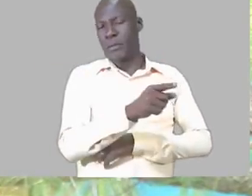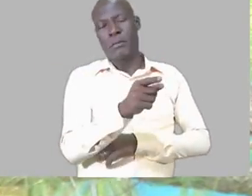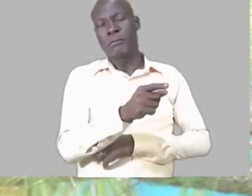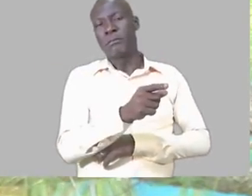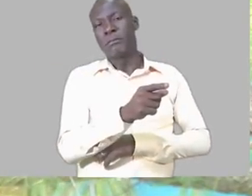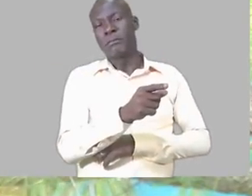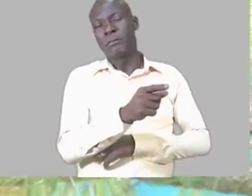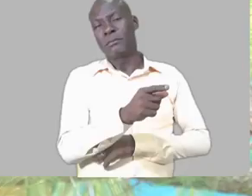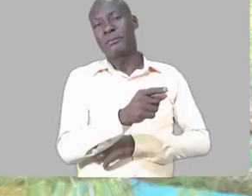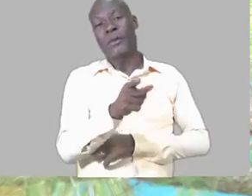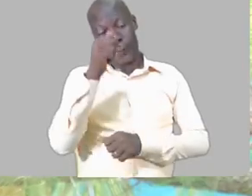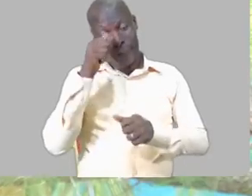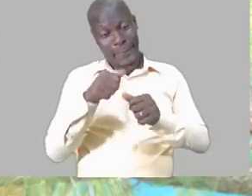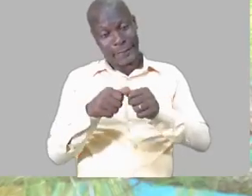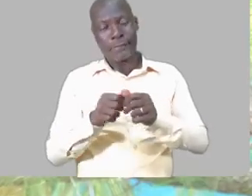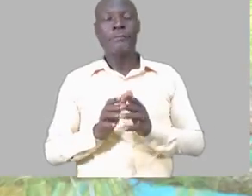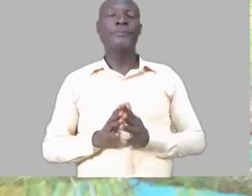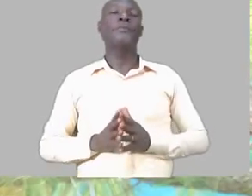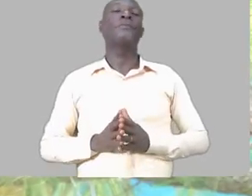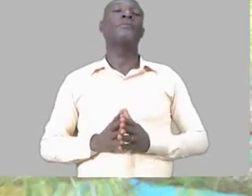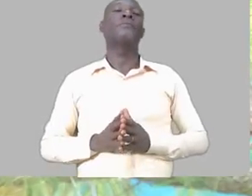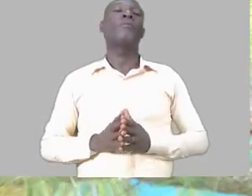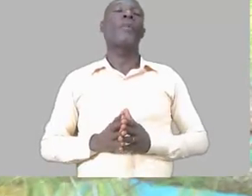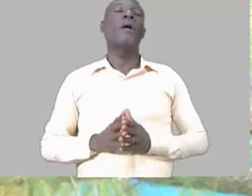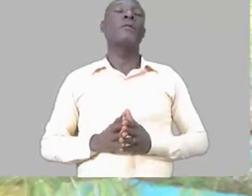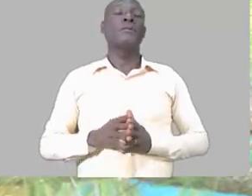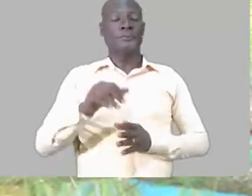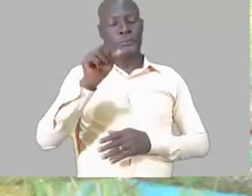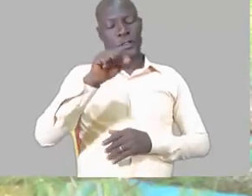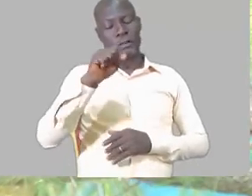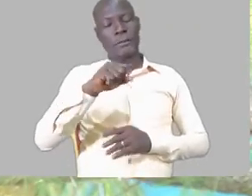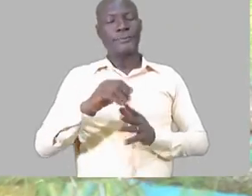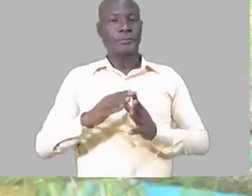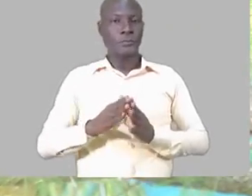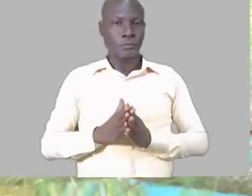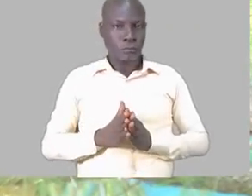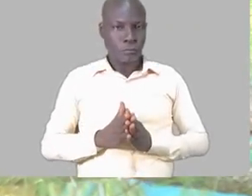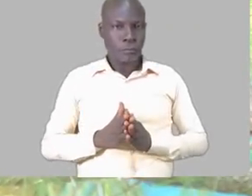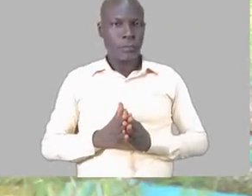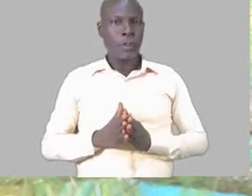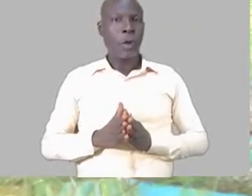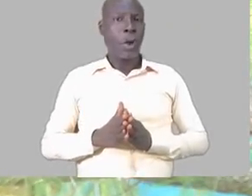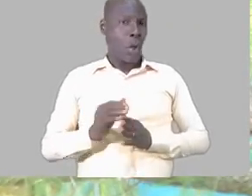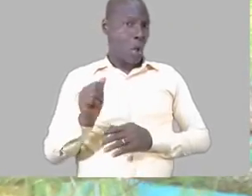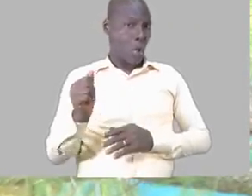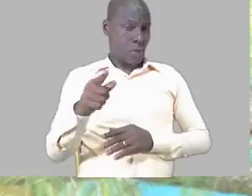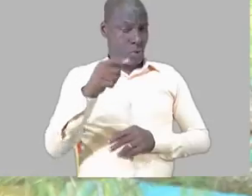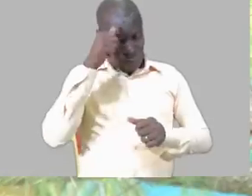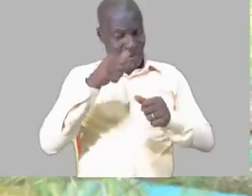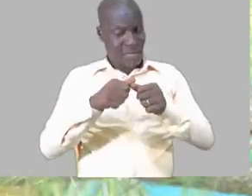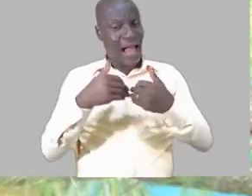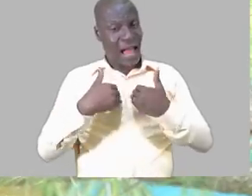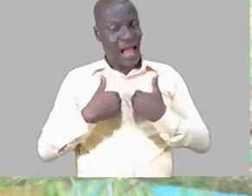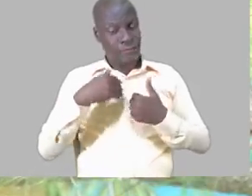hwe ba me kasem binchro asante fowo e baby yesi se emo aduma nyina